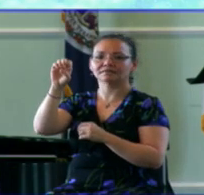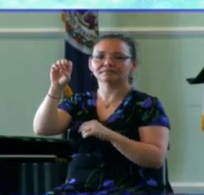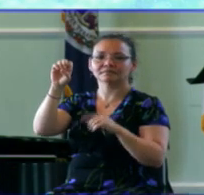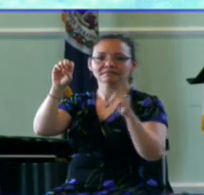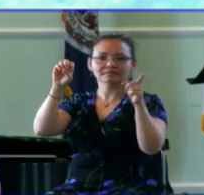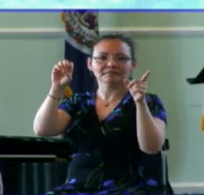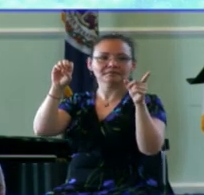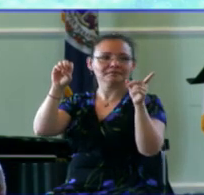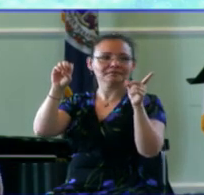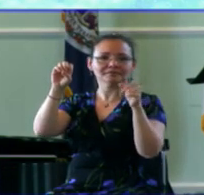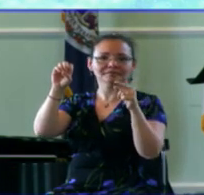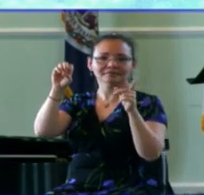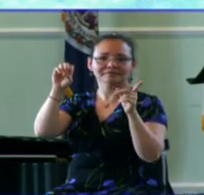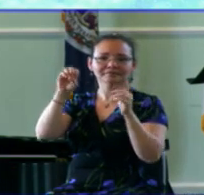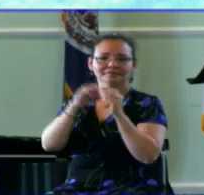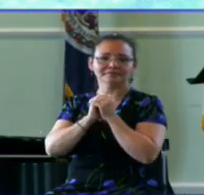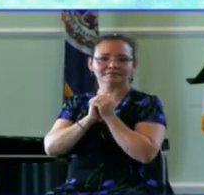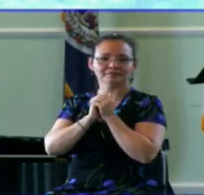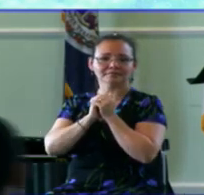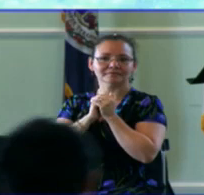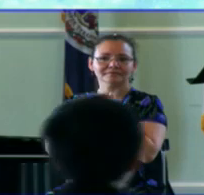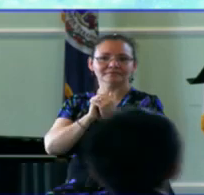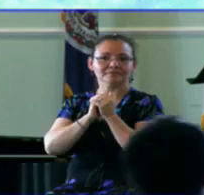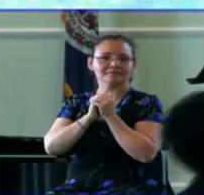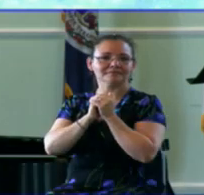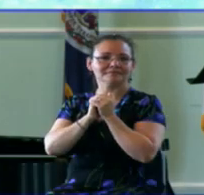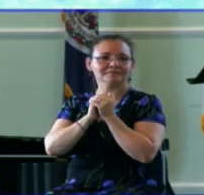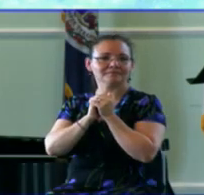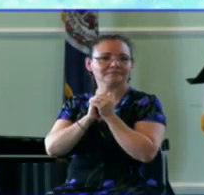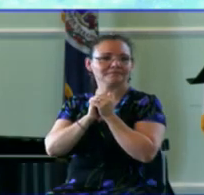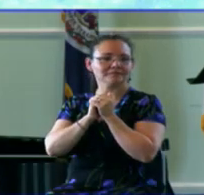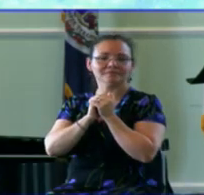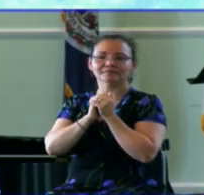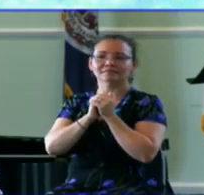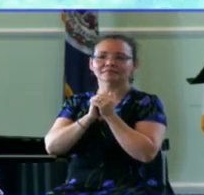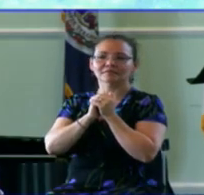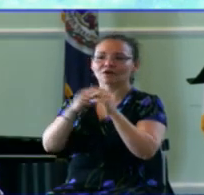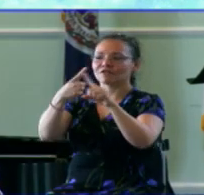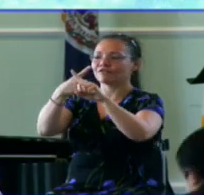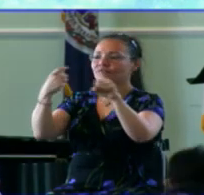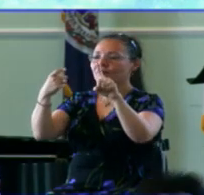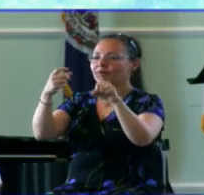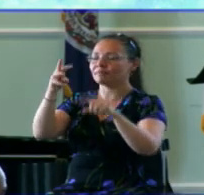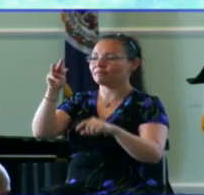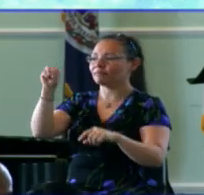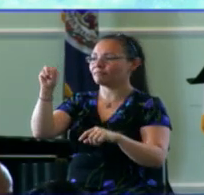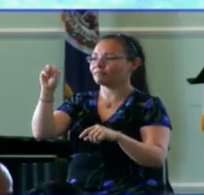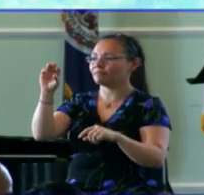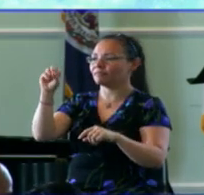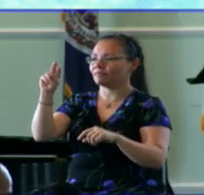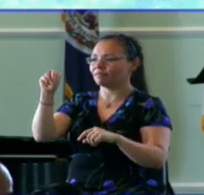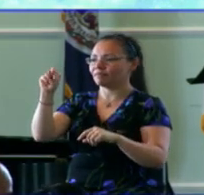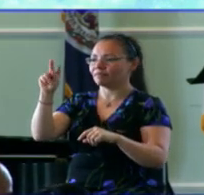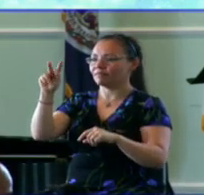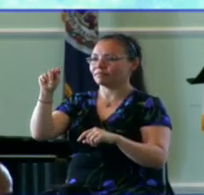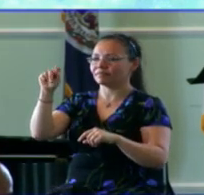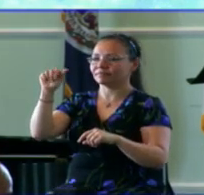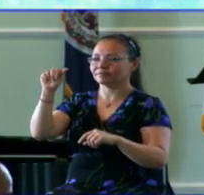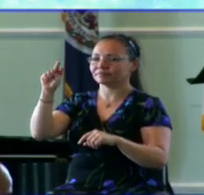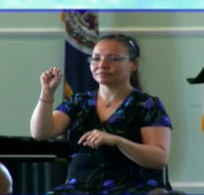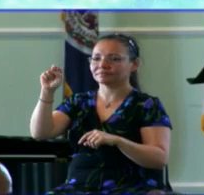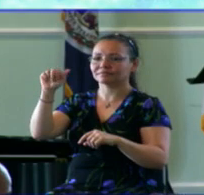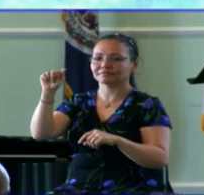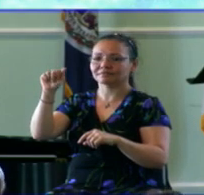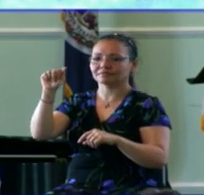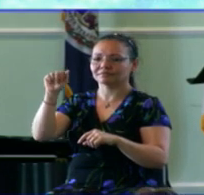Debbie, right there, okay? From Montana, okay. Well, Debbie is not a